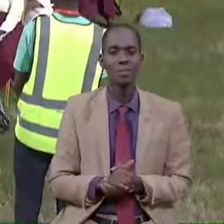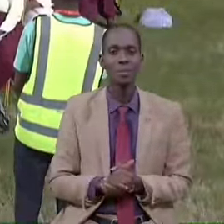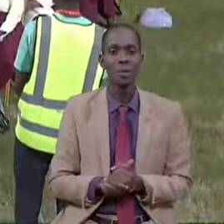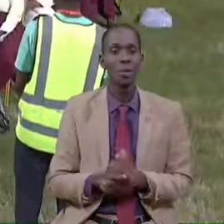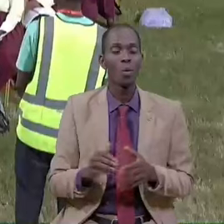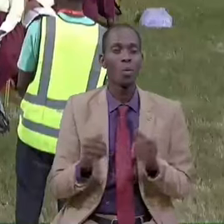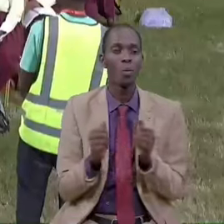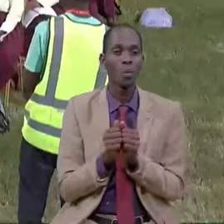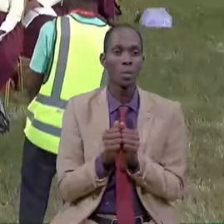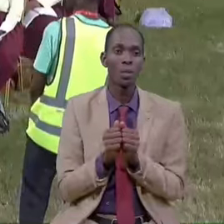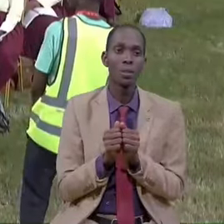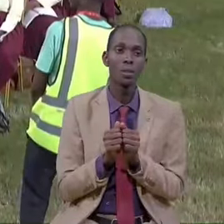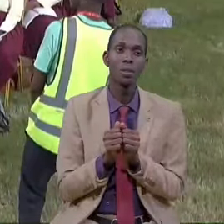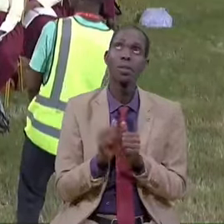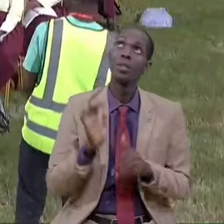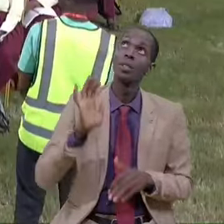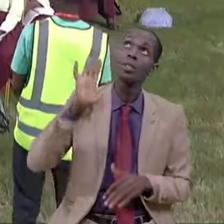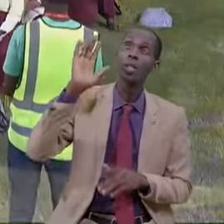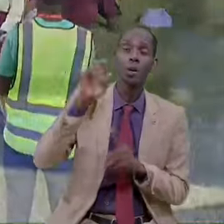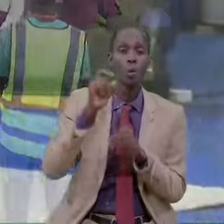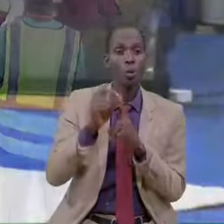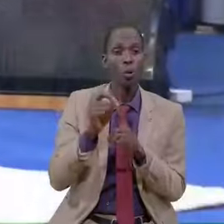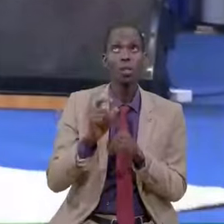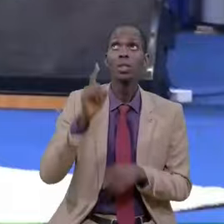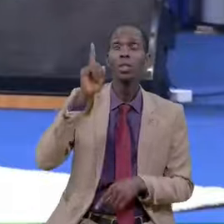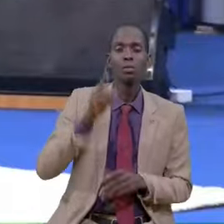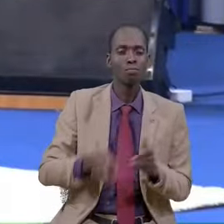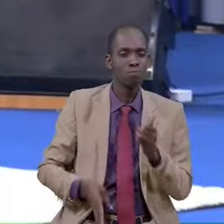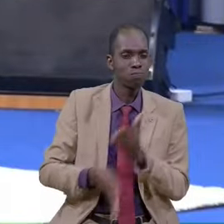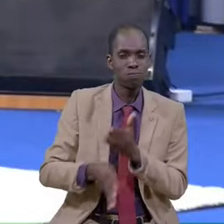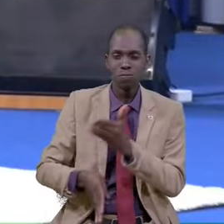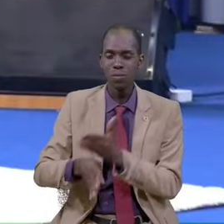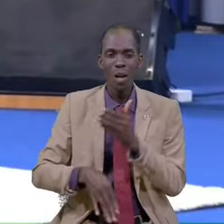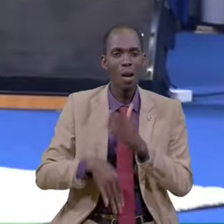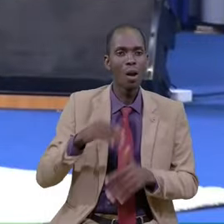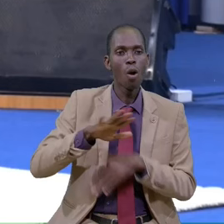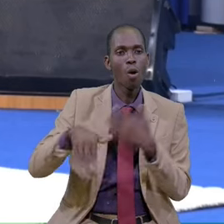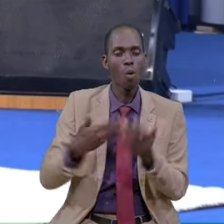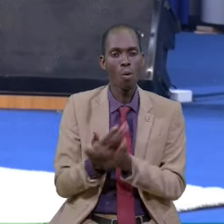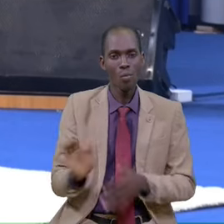good his word all their